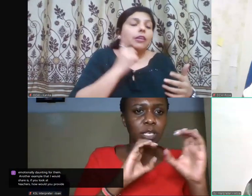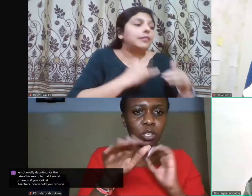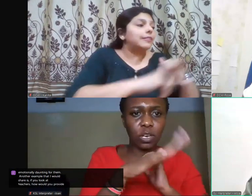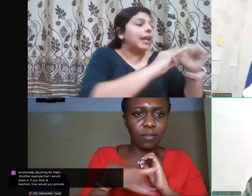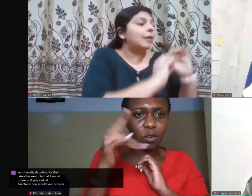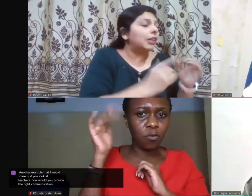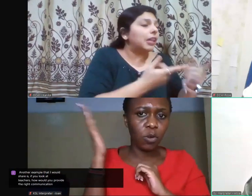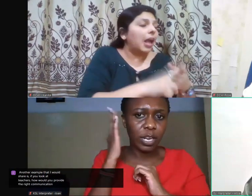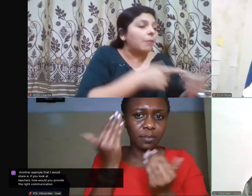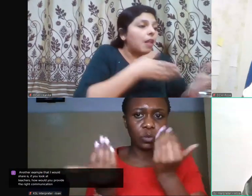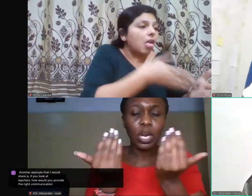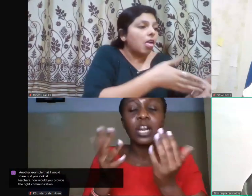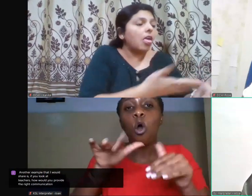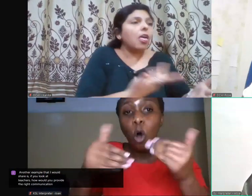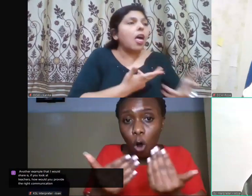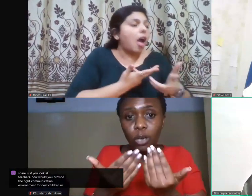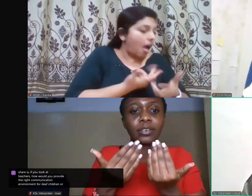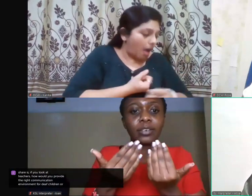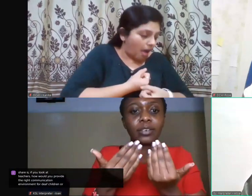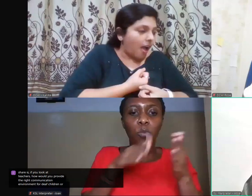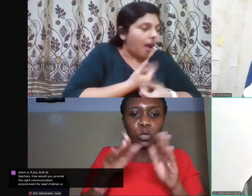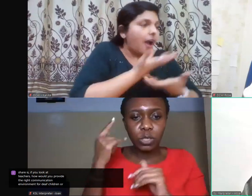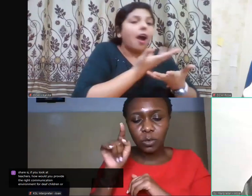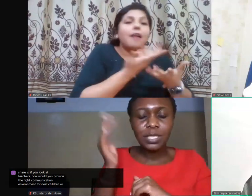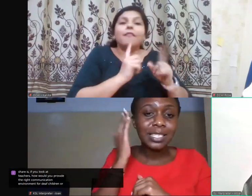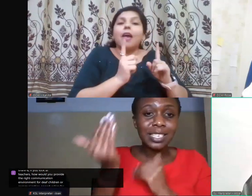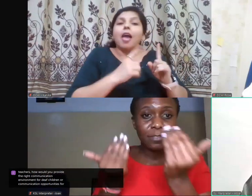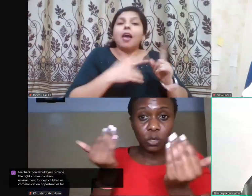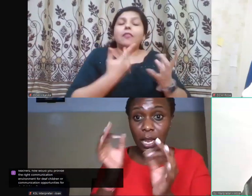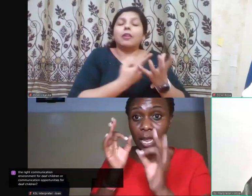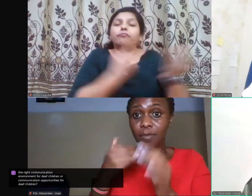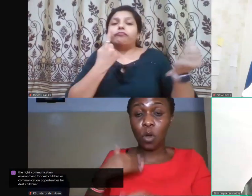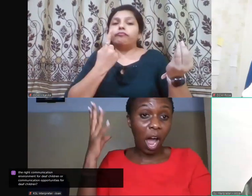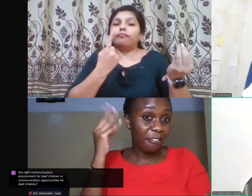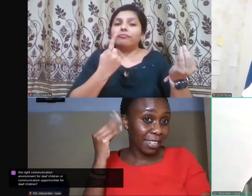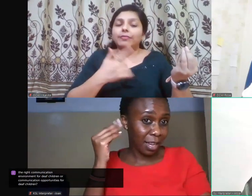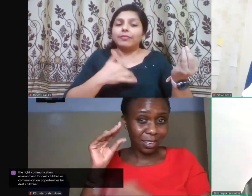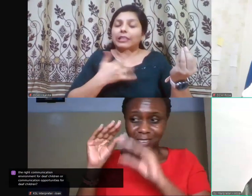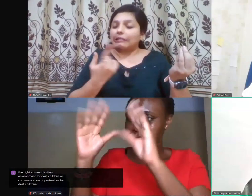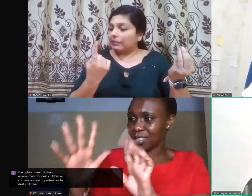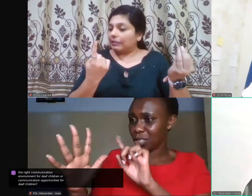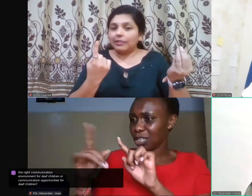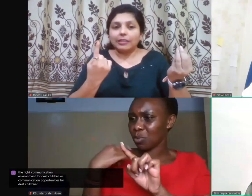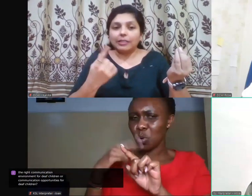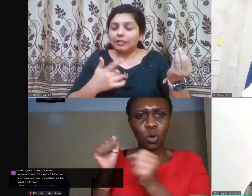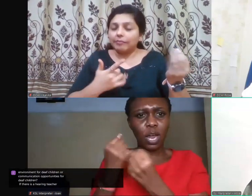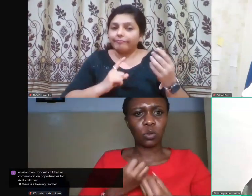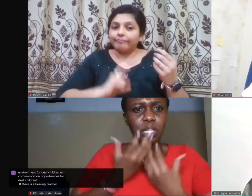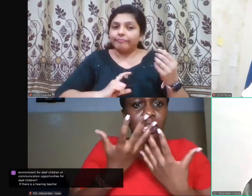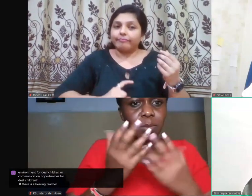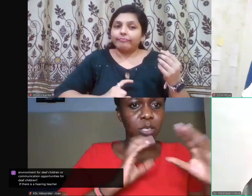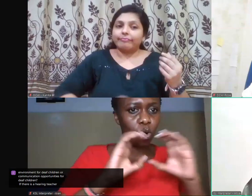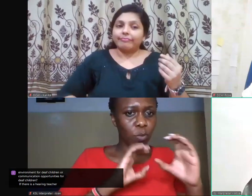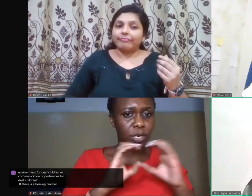communication opportunities for deaf children? If there is a hearing teacher who's unable to express or communicate, and